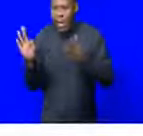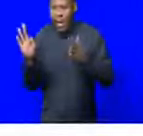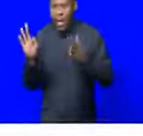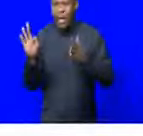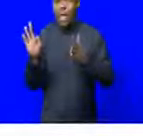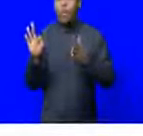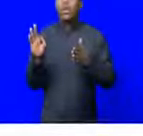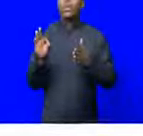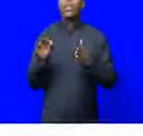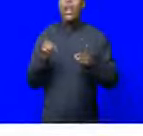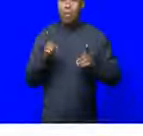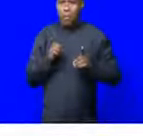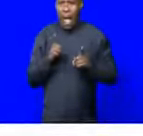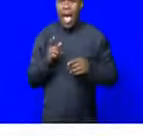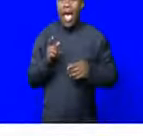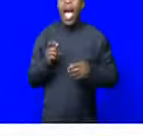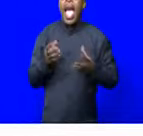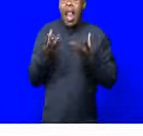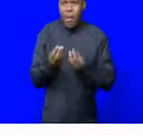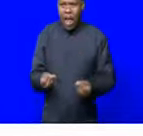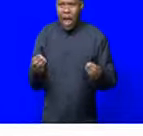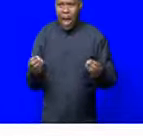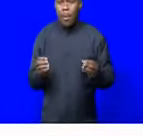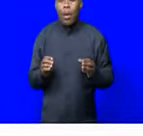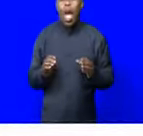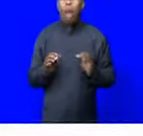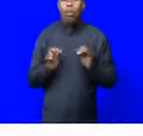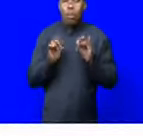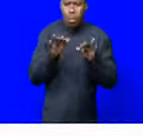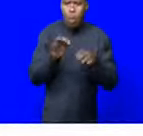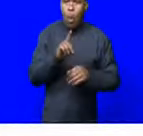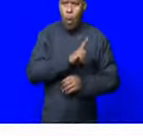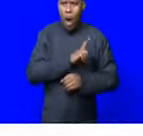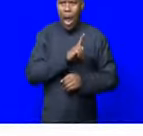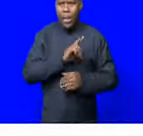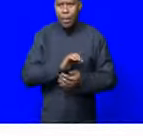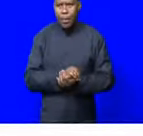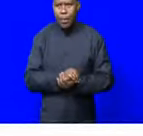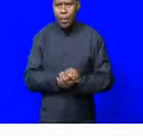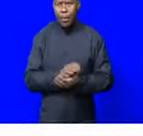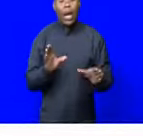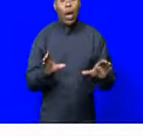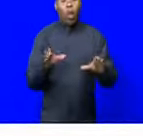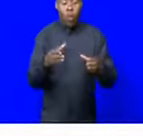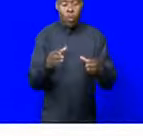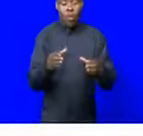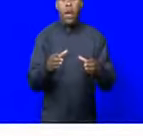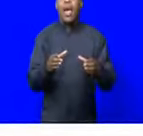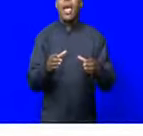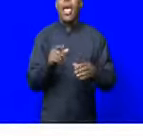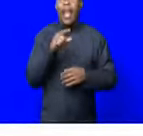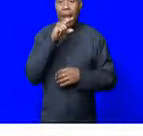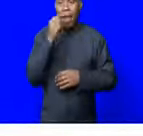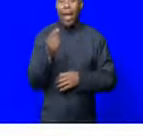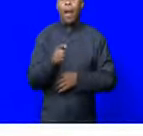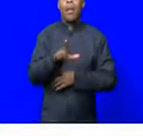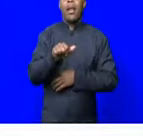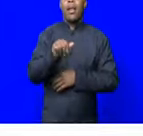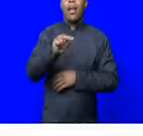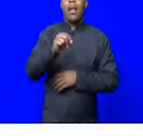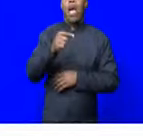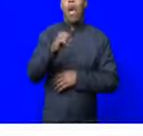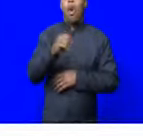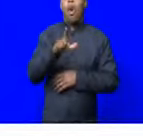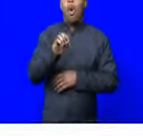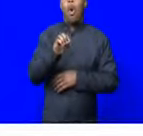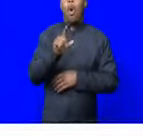the regiment. Lelibutho lenilibonako lapha lomuhla libutho lakalangolo Jenny langolotsheni